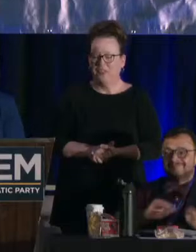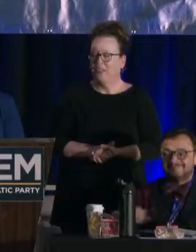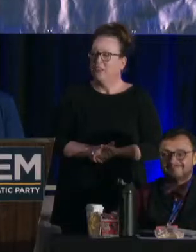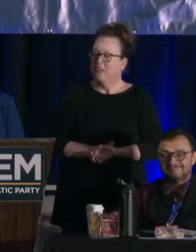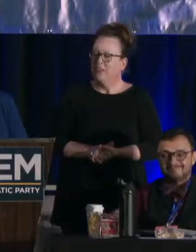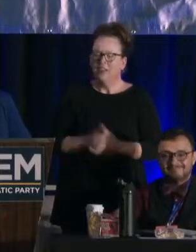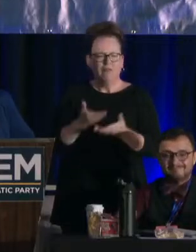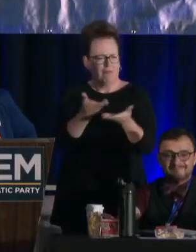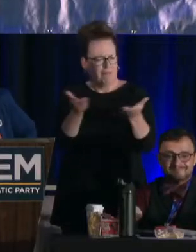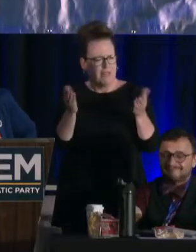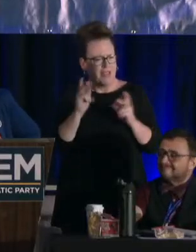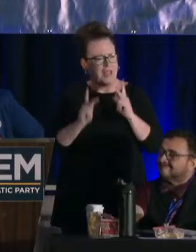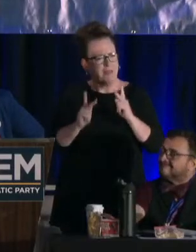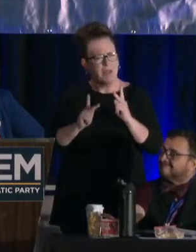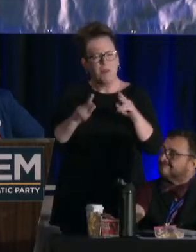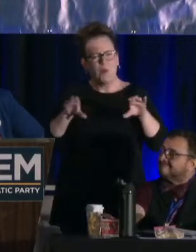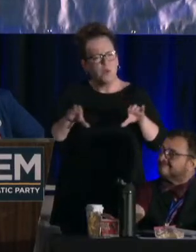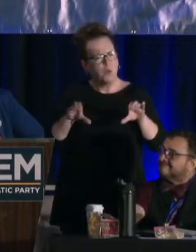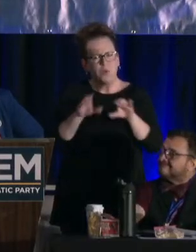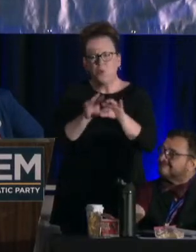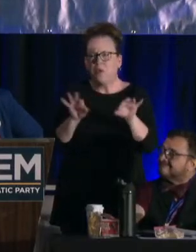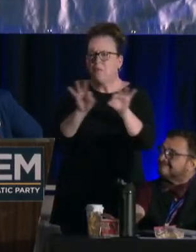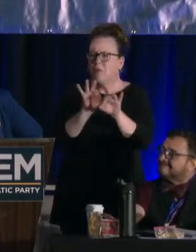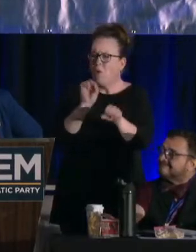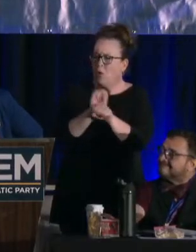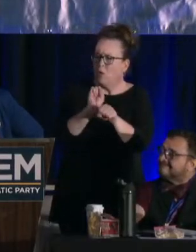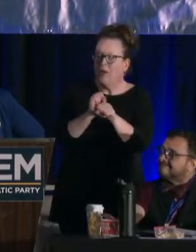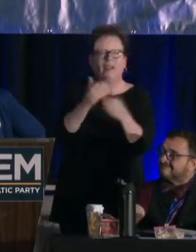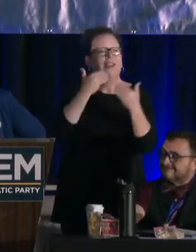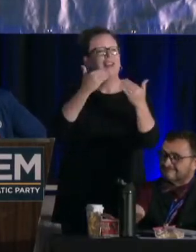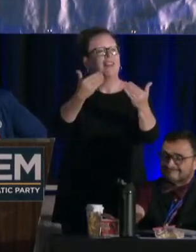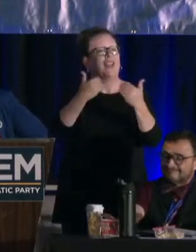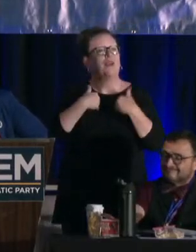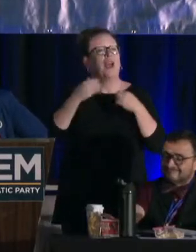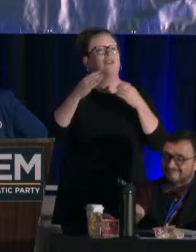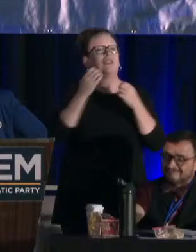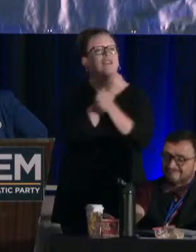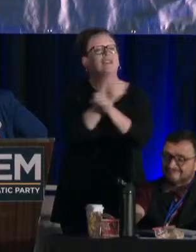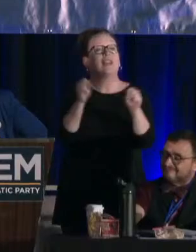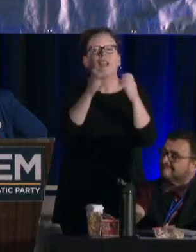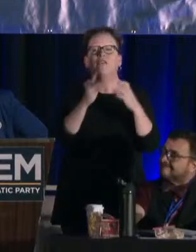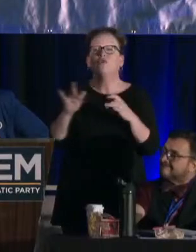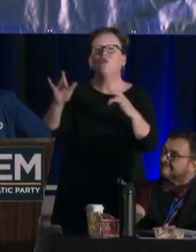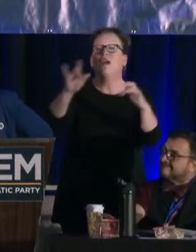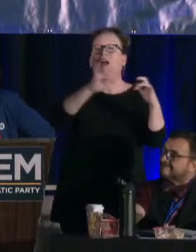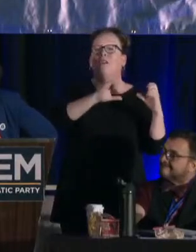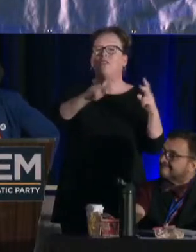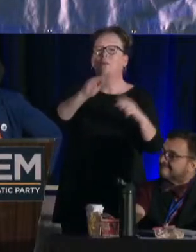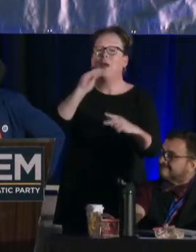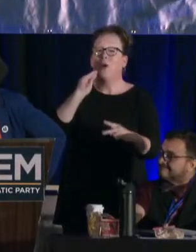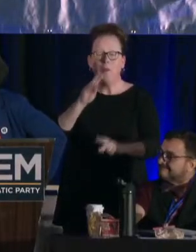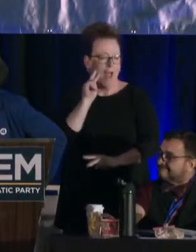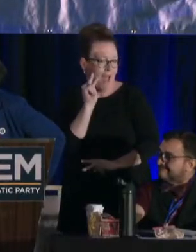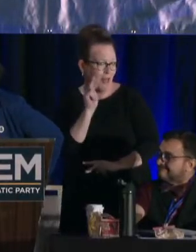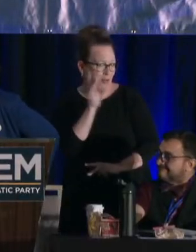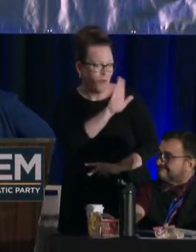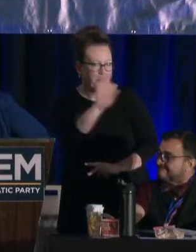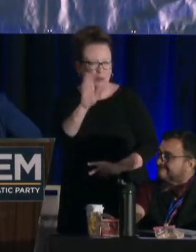This concludes my report. Thank you, have safe travels, and I'll look forward to those donations.